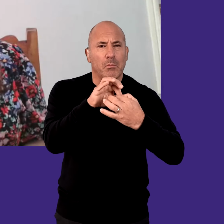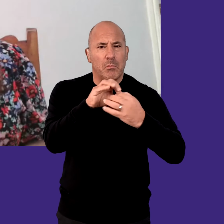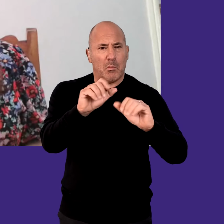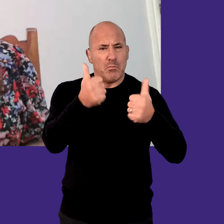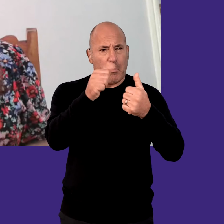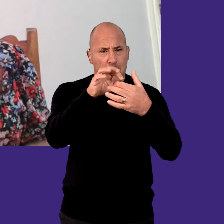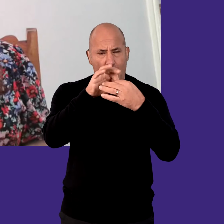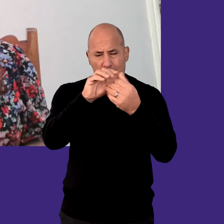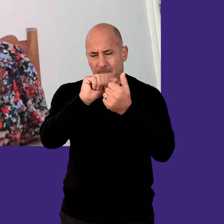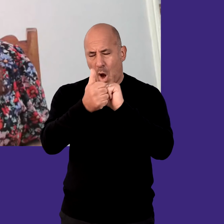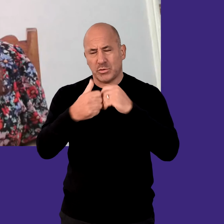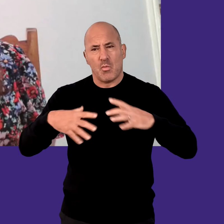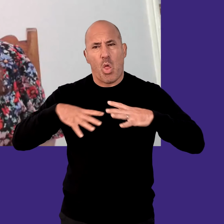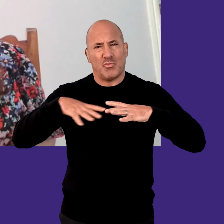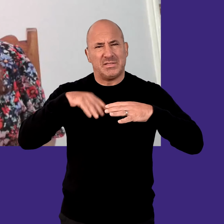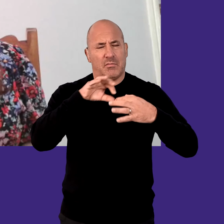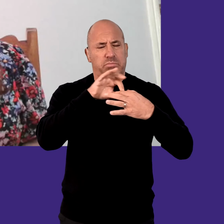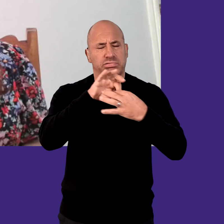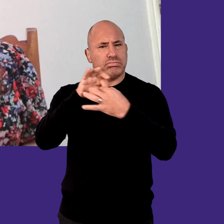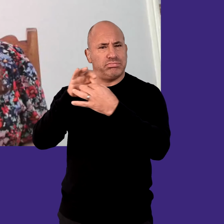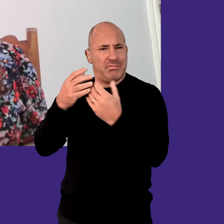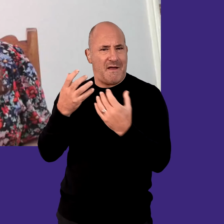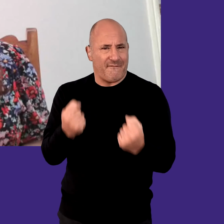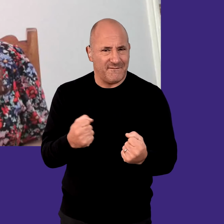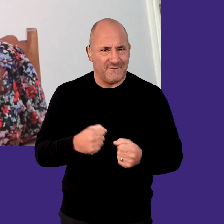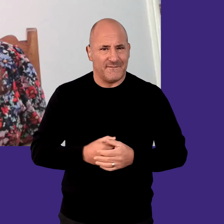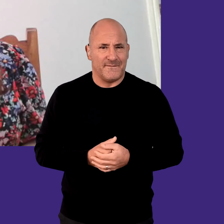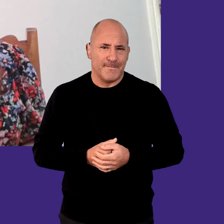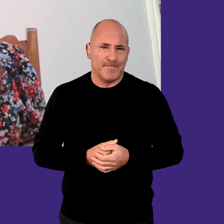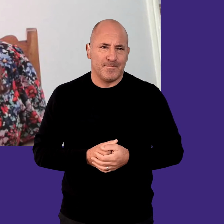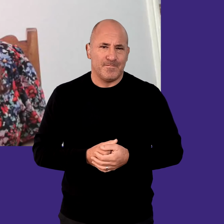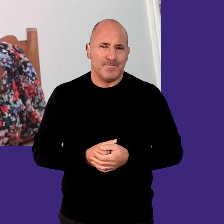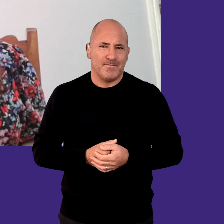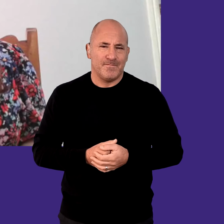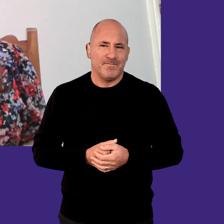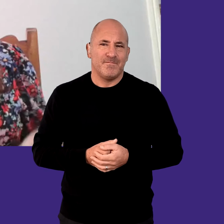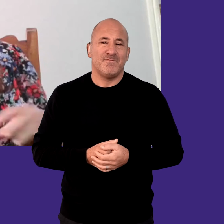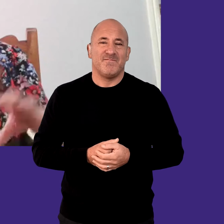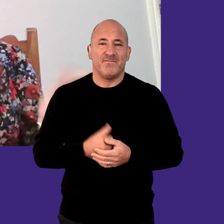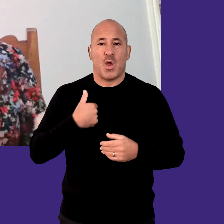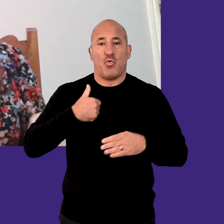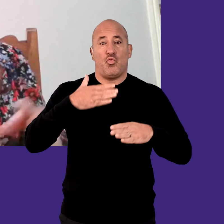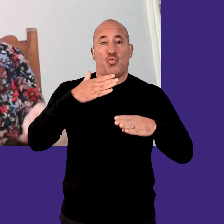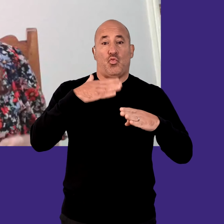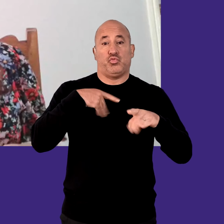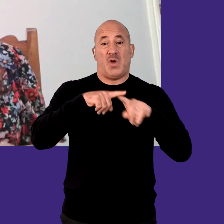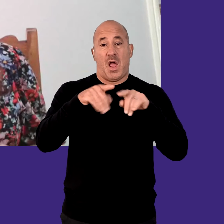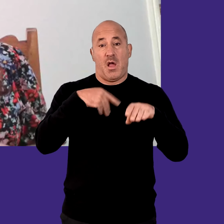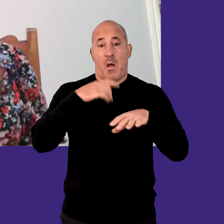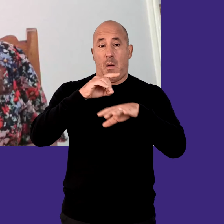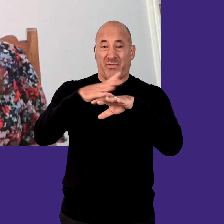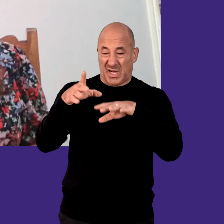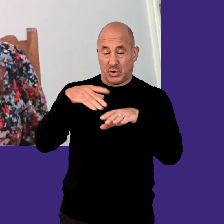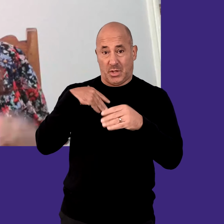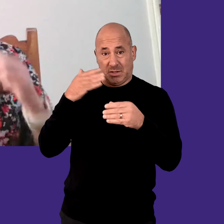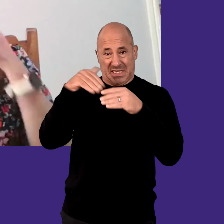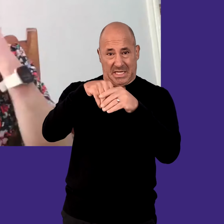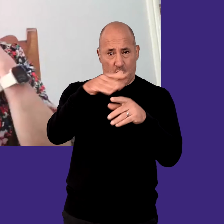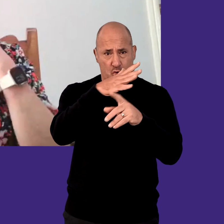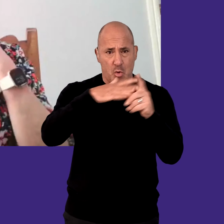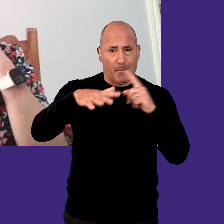20 years now, and I think we're well established, and we did have some really good links and partnership links.